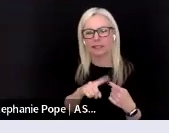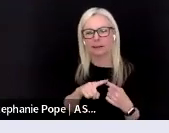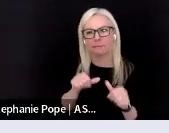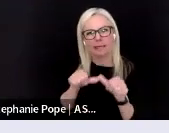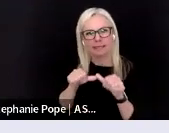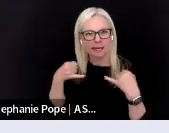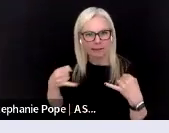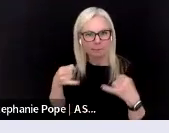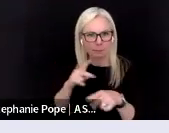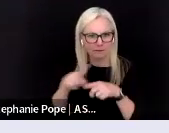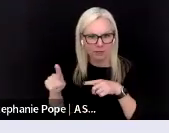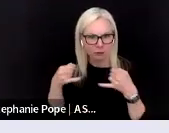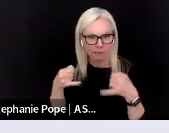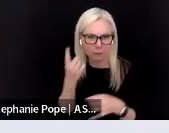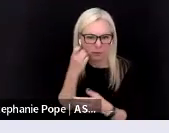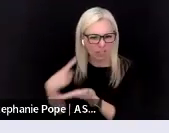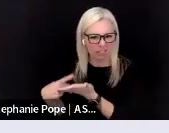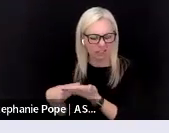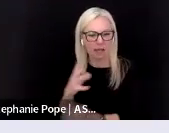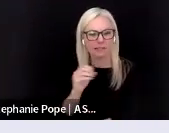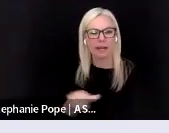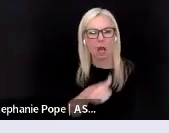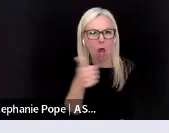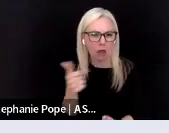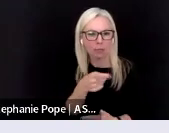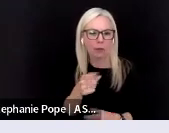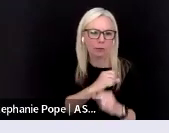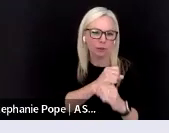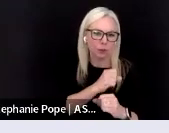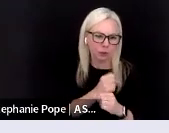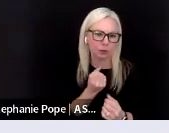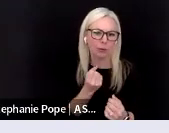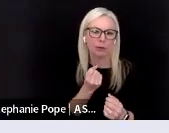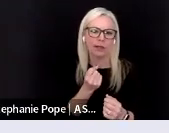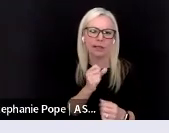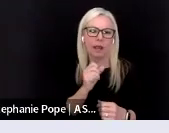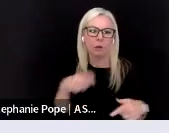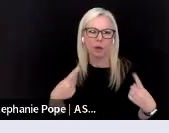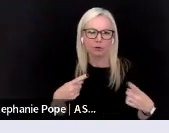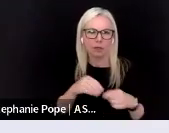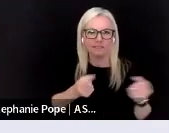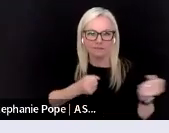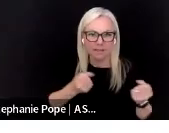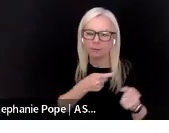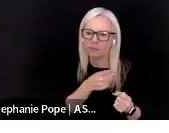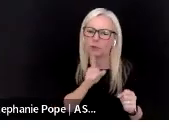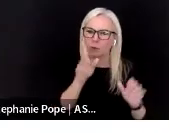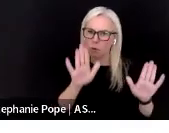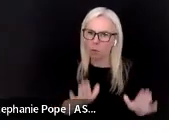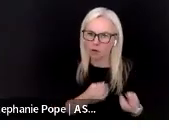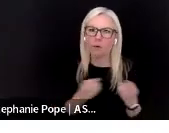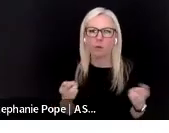professional boundaries, which I just discussed, as well as others like securing wheelchairs in vehicles. Again, these are really wonderful resources